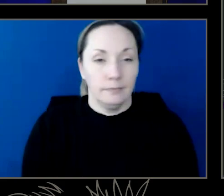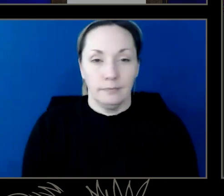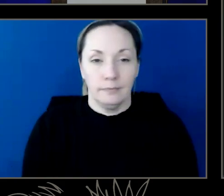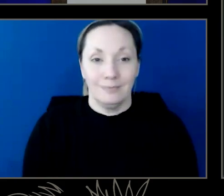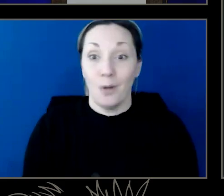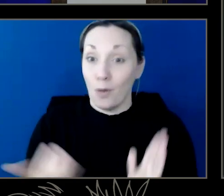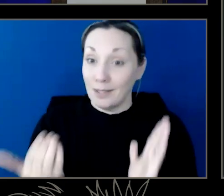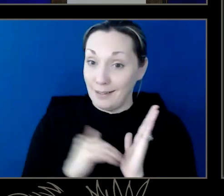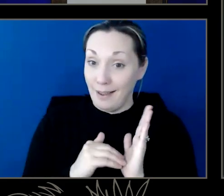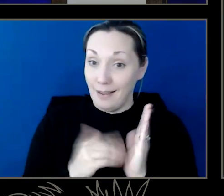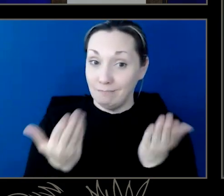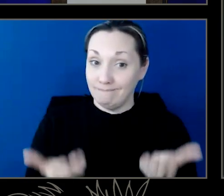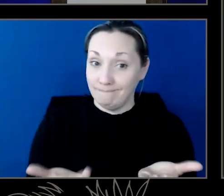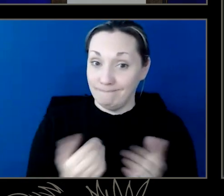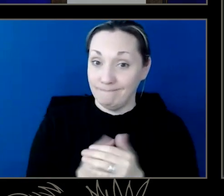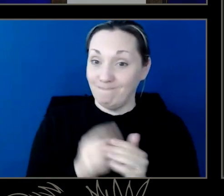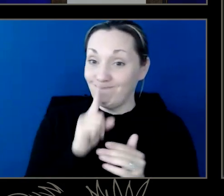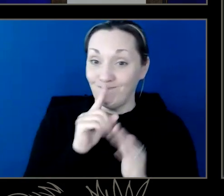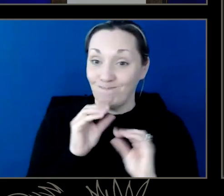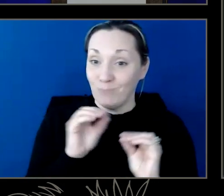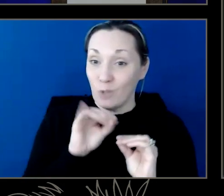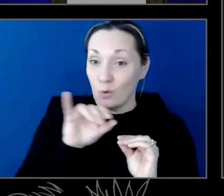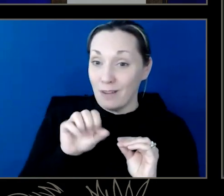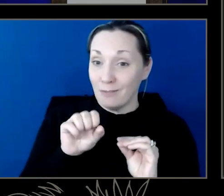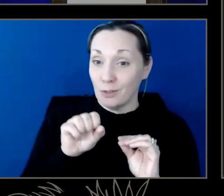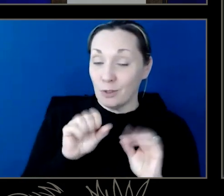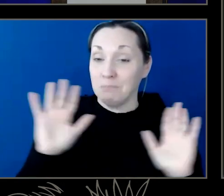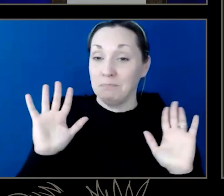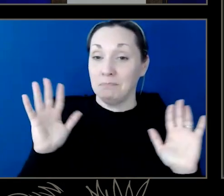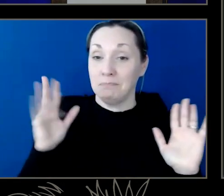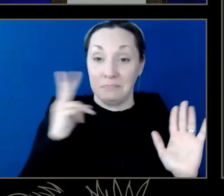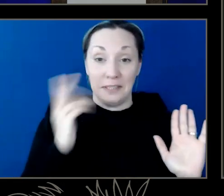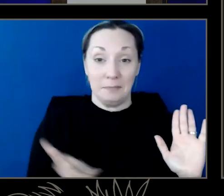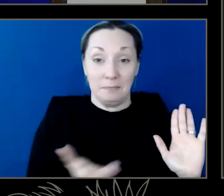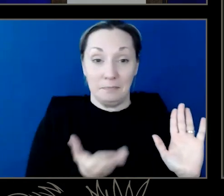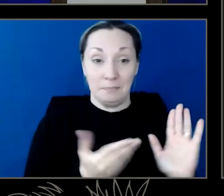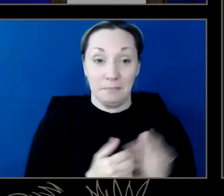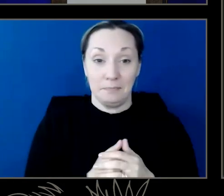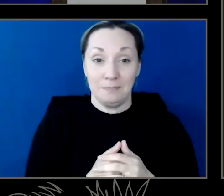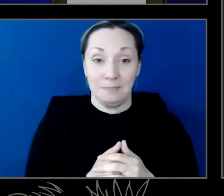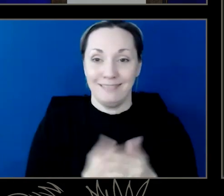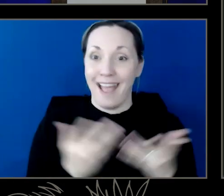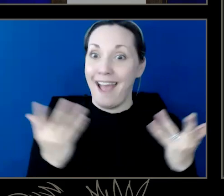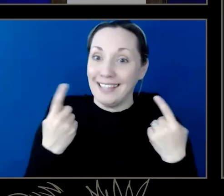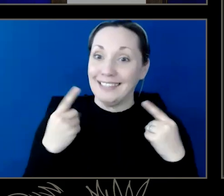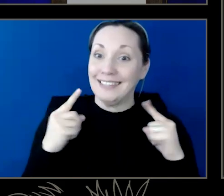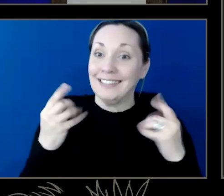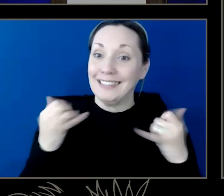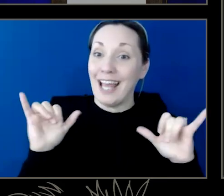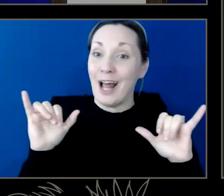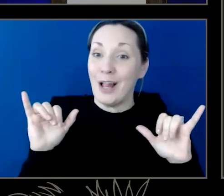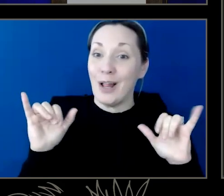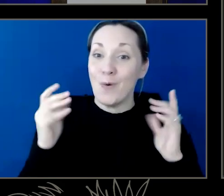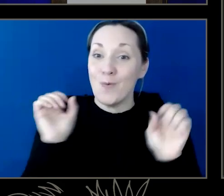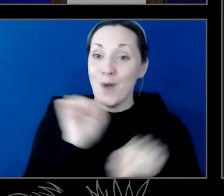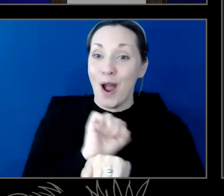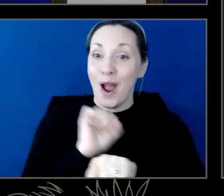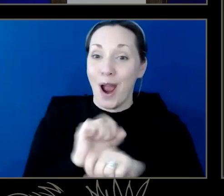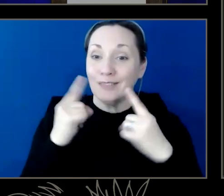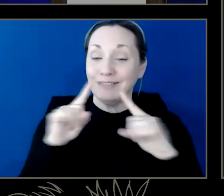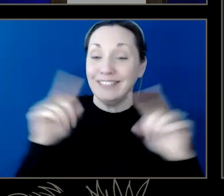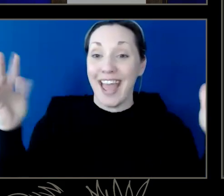Once again, no JavaScript up my sleeves. And it still works,